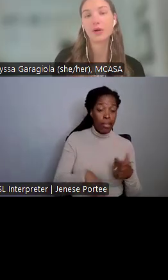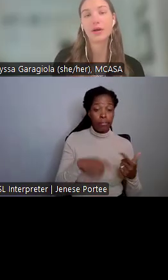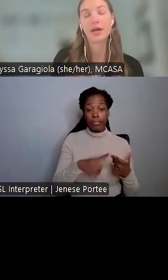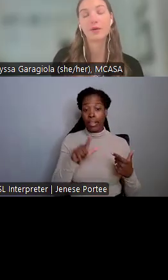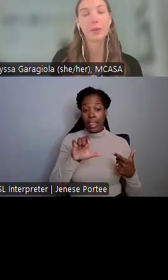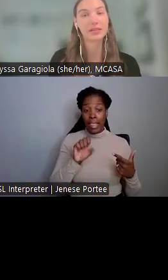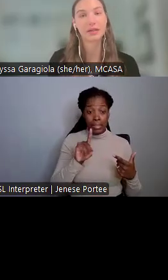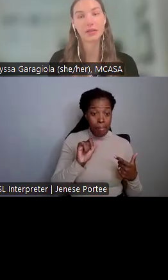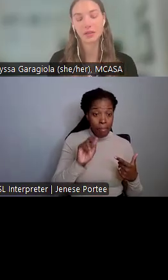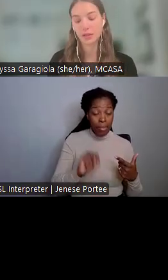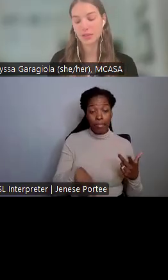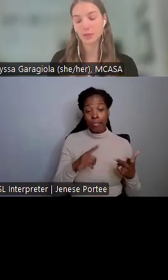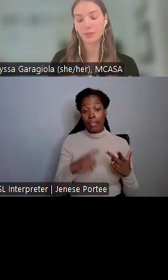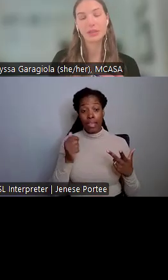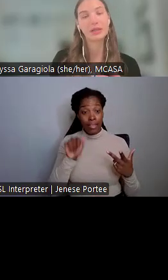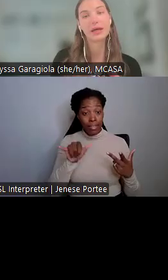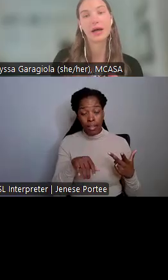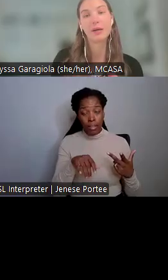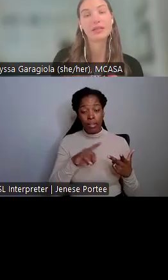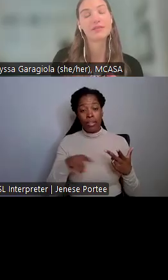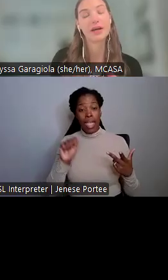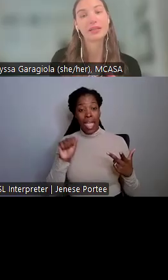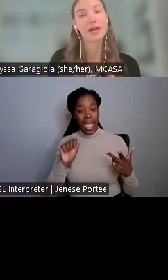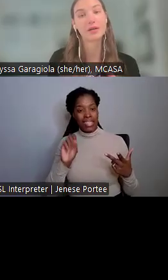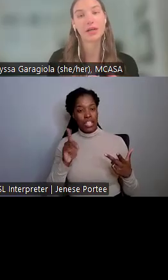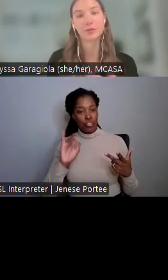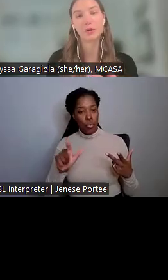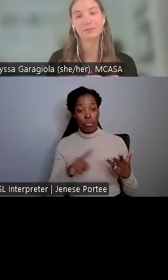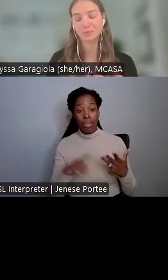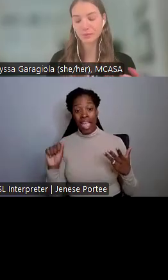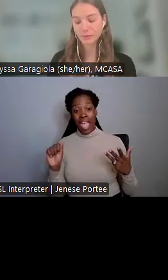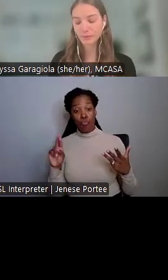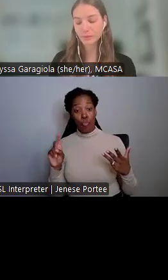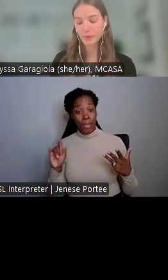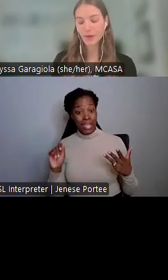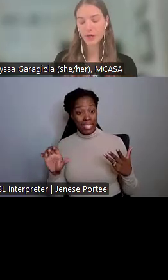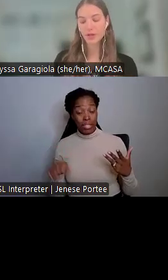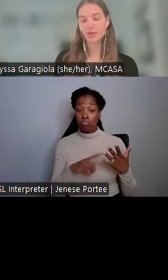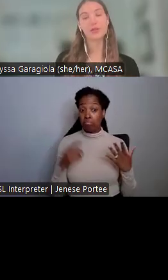asexual or aromantic. Someone could be identifying as heterosexual.